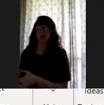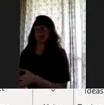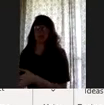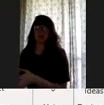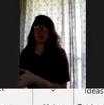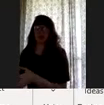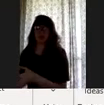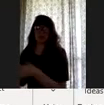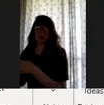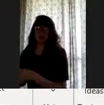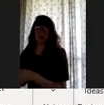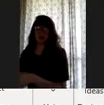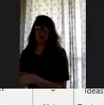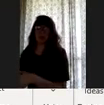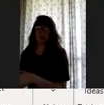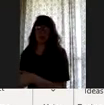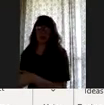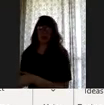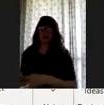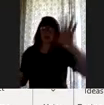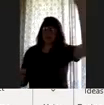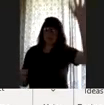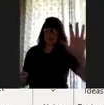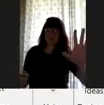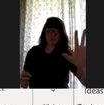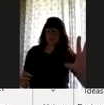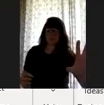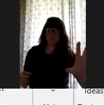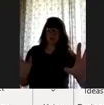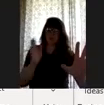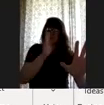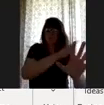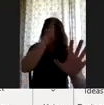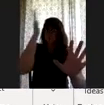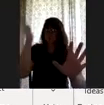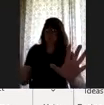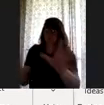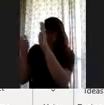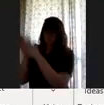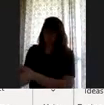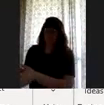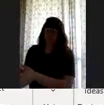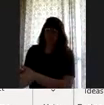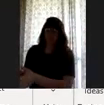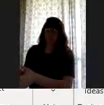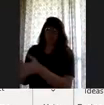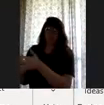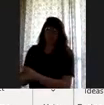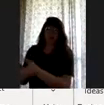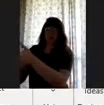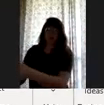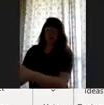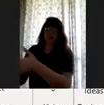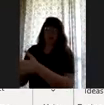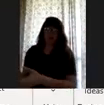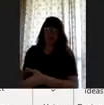experiences is going to be the hope of the glory of God. So because this is taking place, it now transfers to let us have this. So now